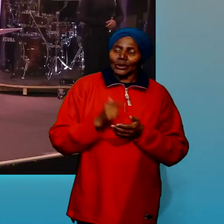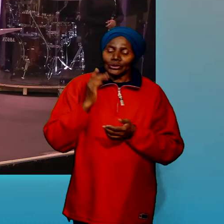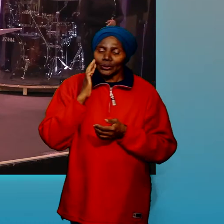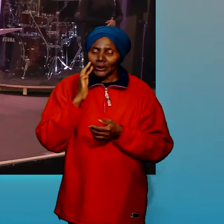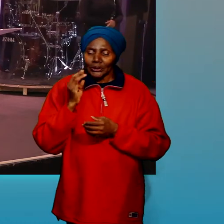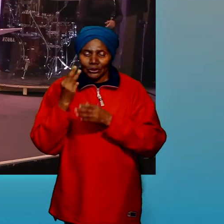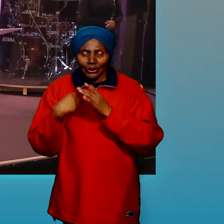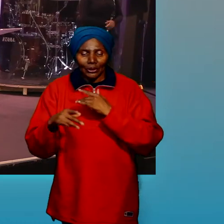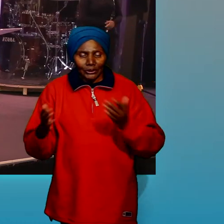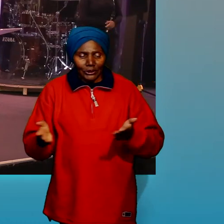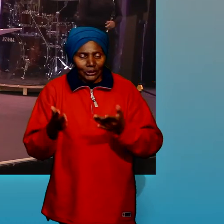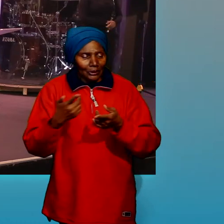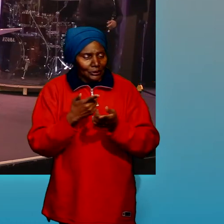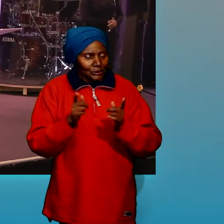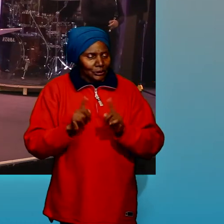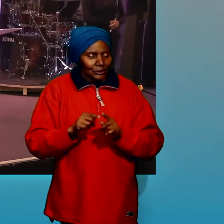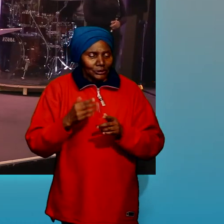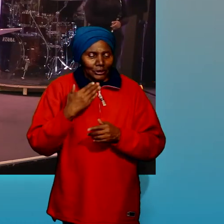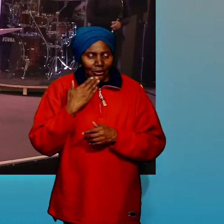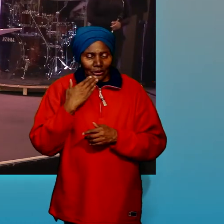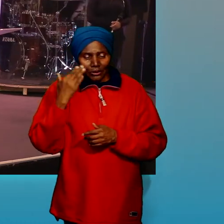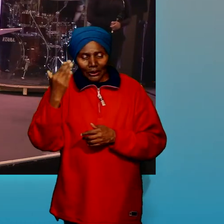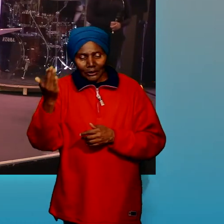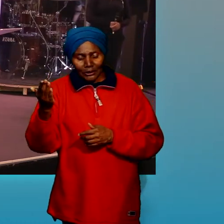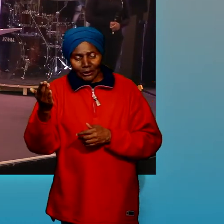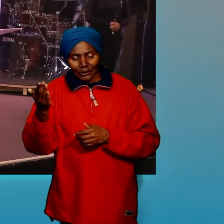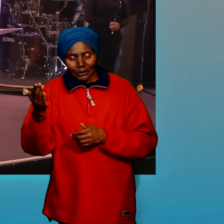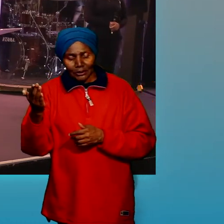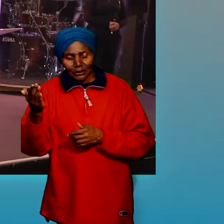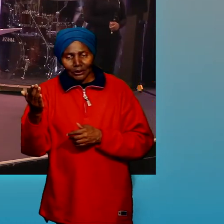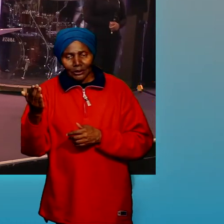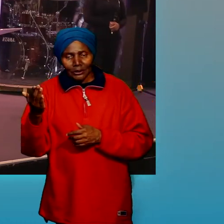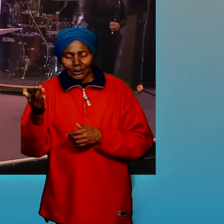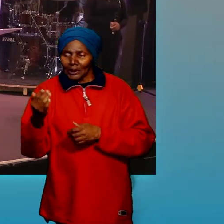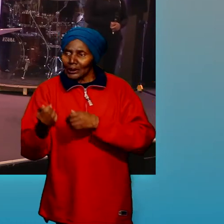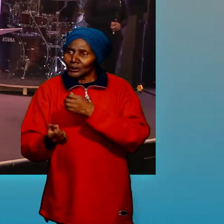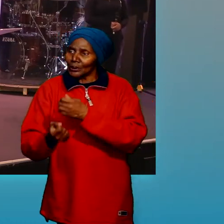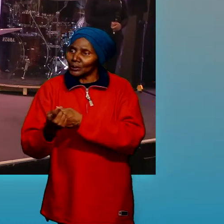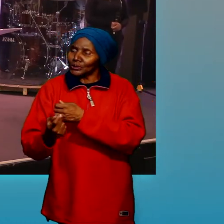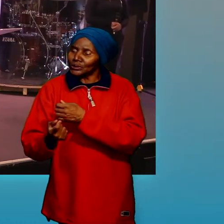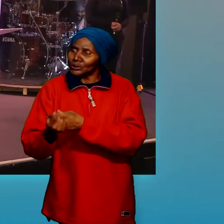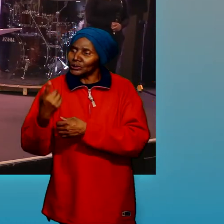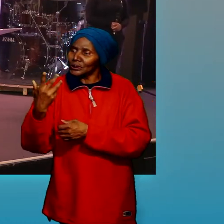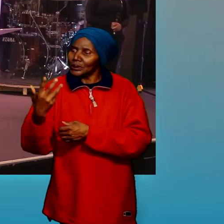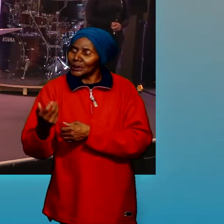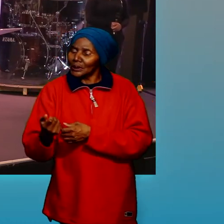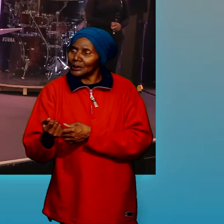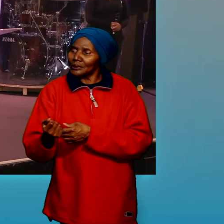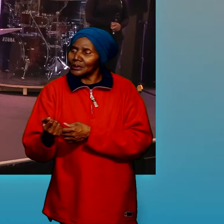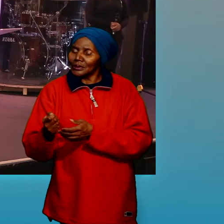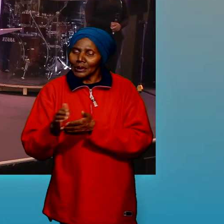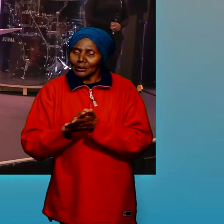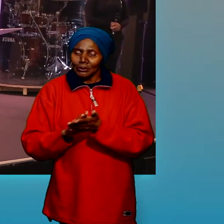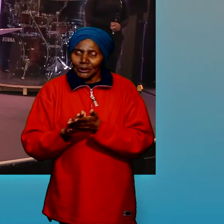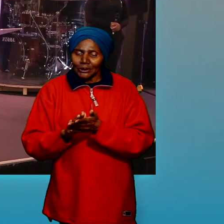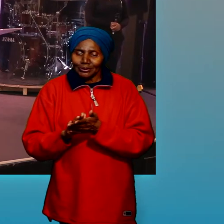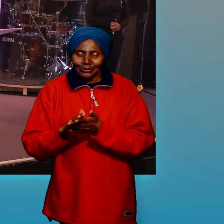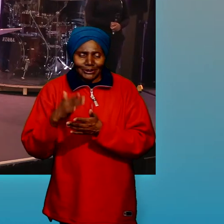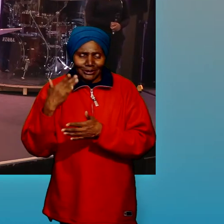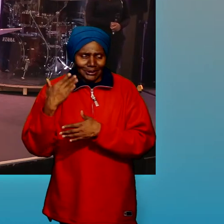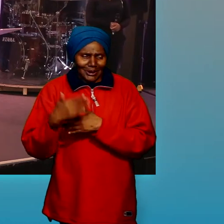and we use this opportunity to give, I want you to know this. You're never going to be out of